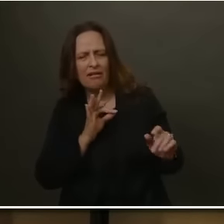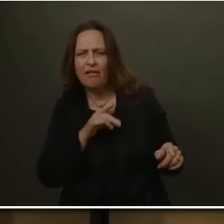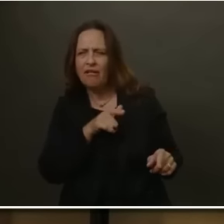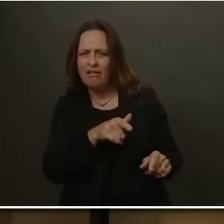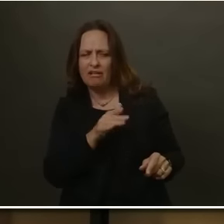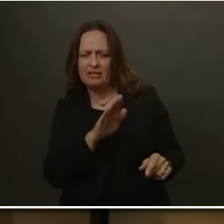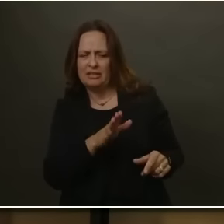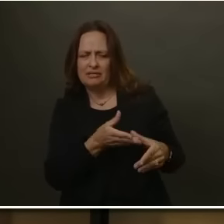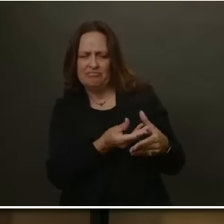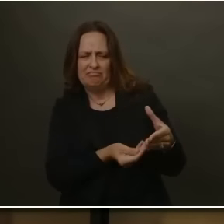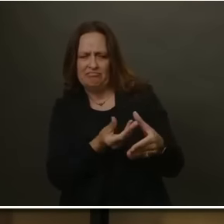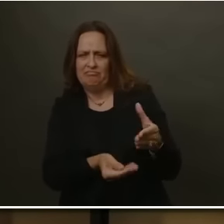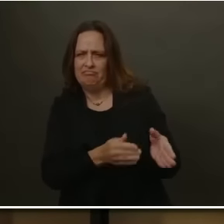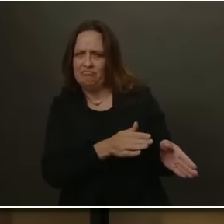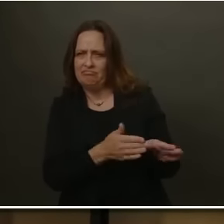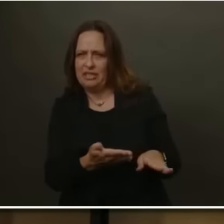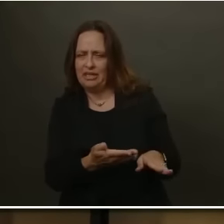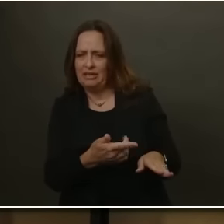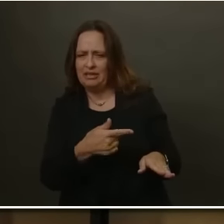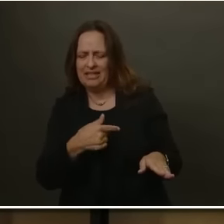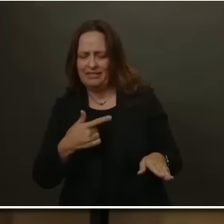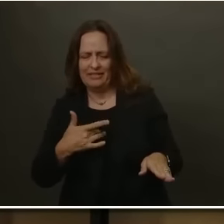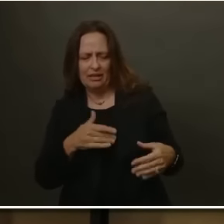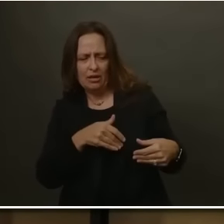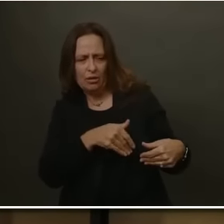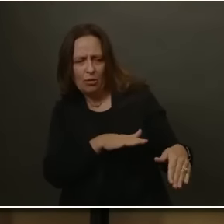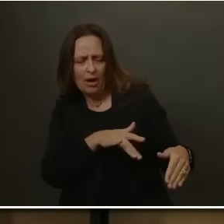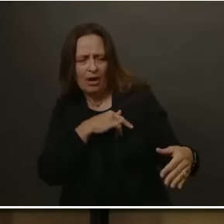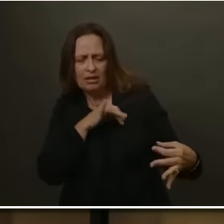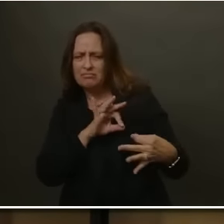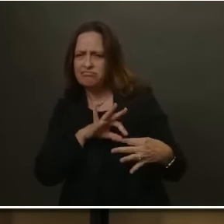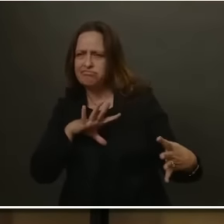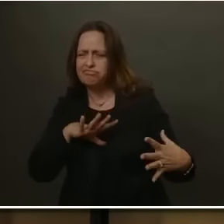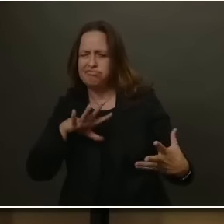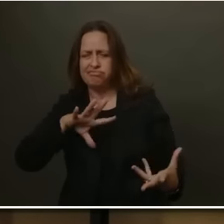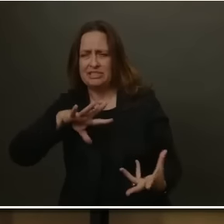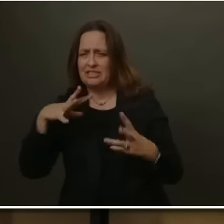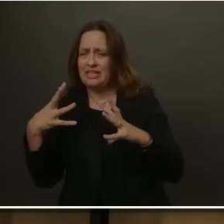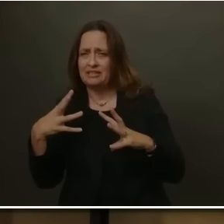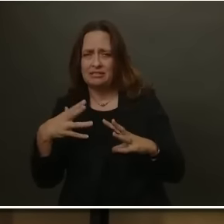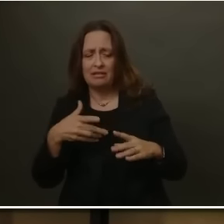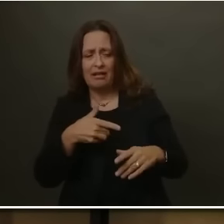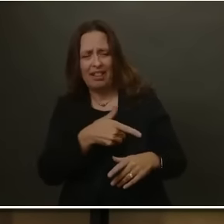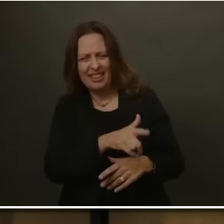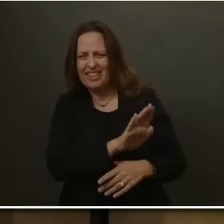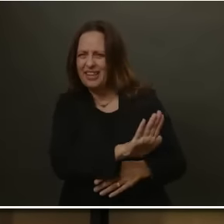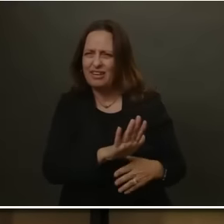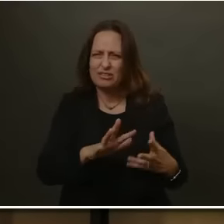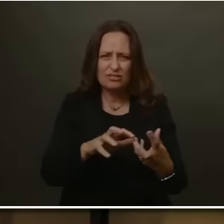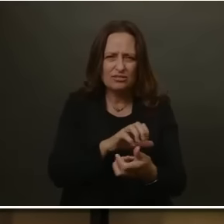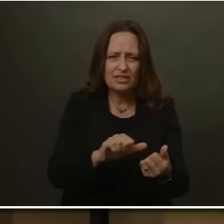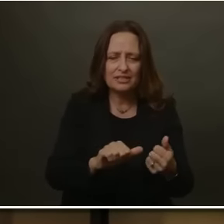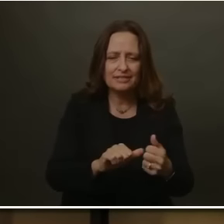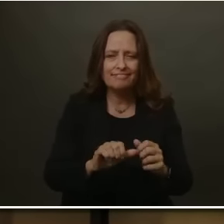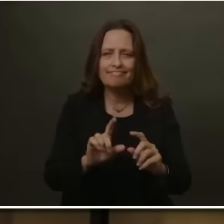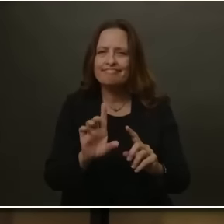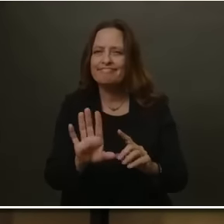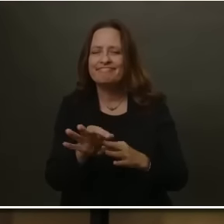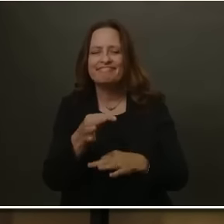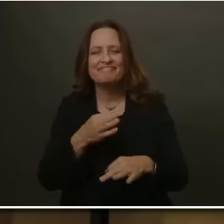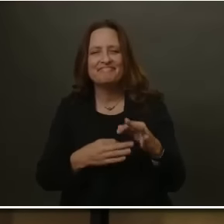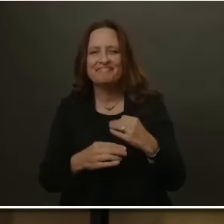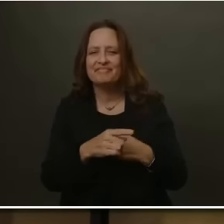miapuna, kishan nahapuna. Suram bin na tandun gatu keyakuhene.